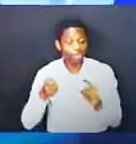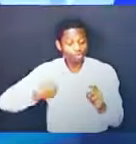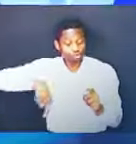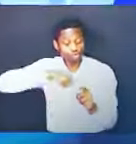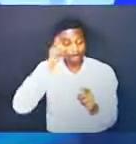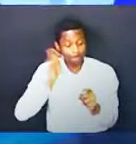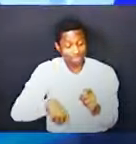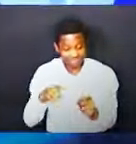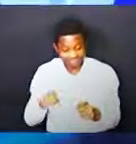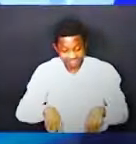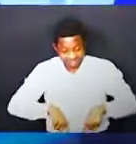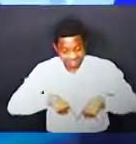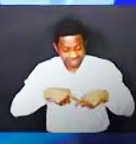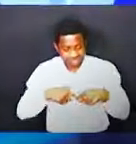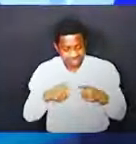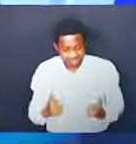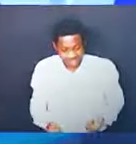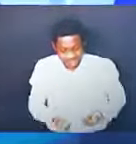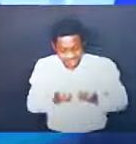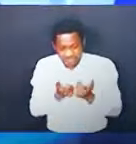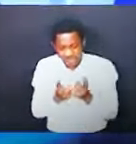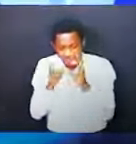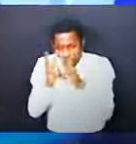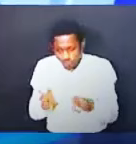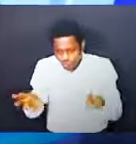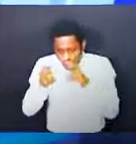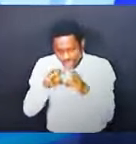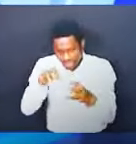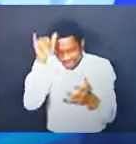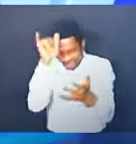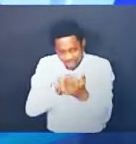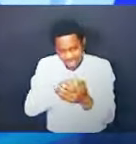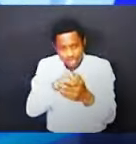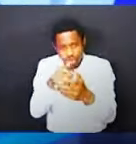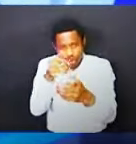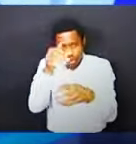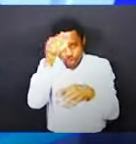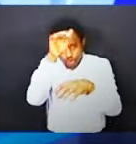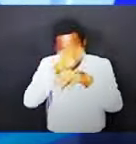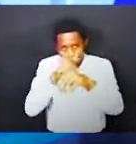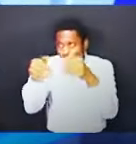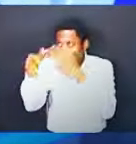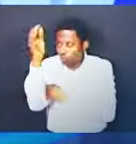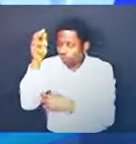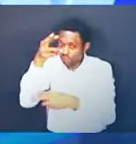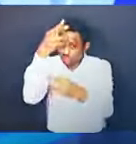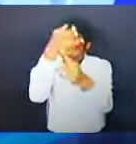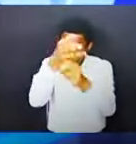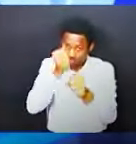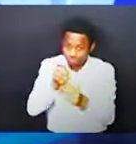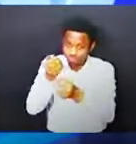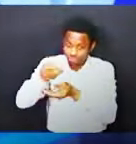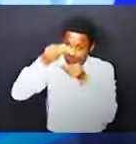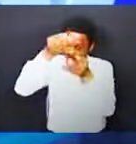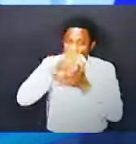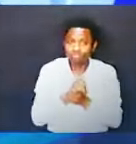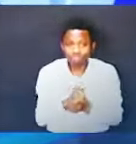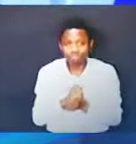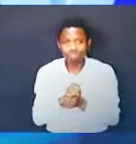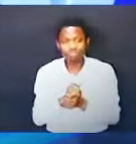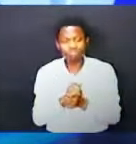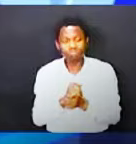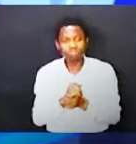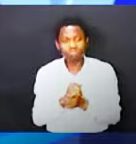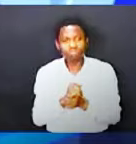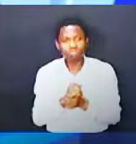life worthy of that calling that we have received. Now as I say, a bobra, a fata, sa offering. See, a